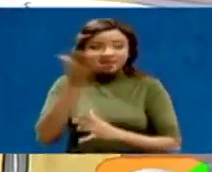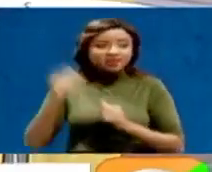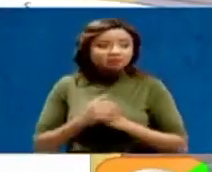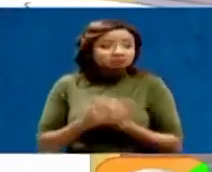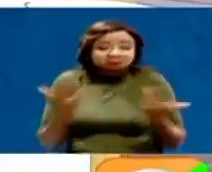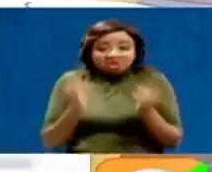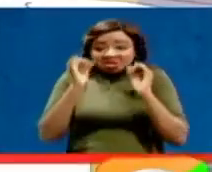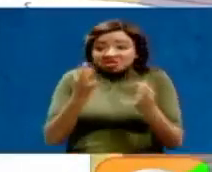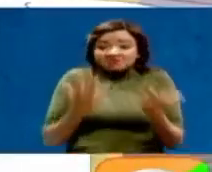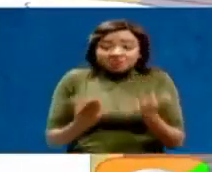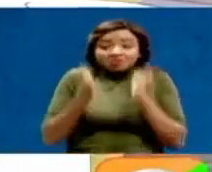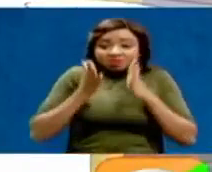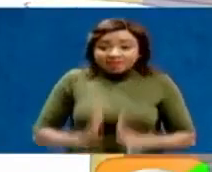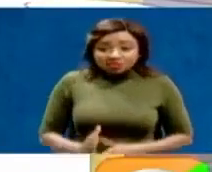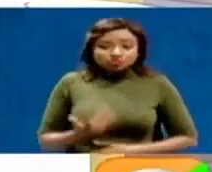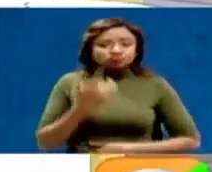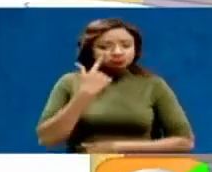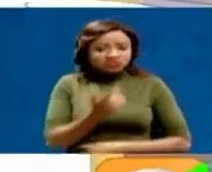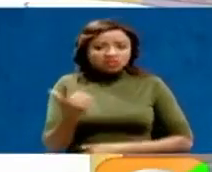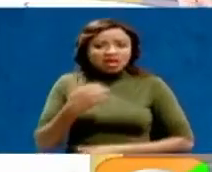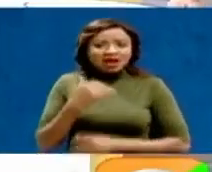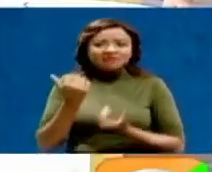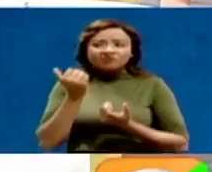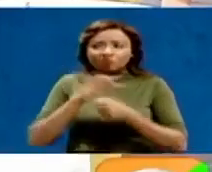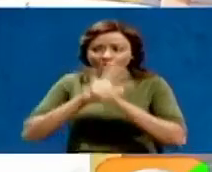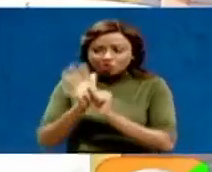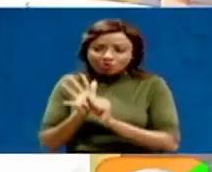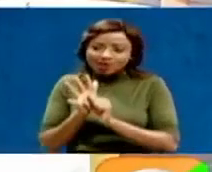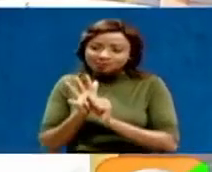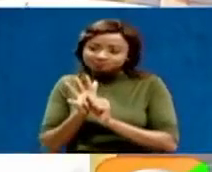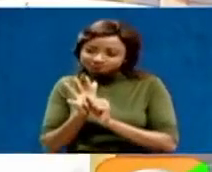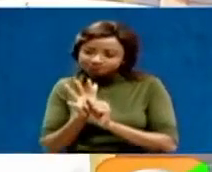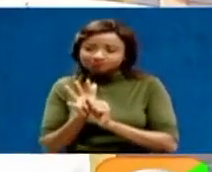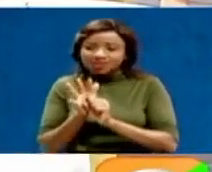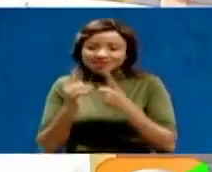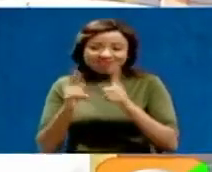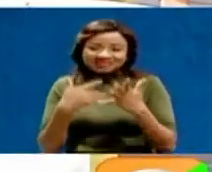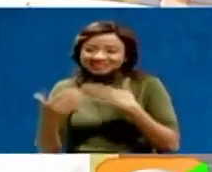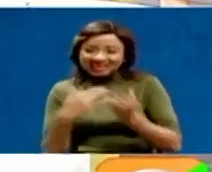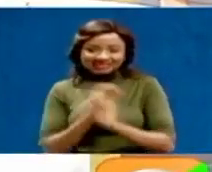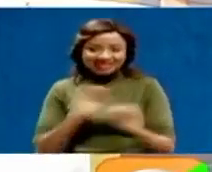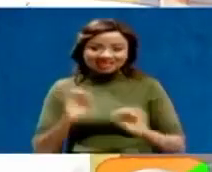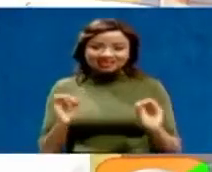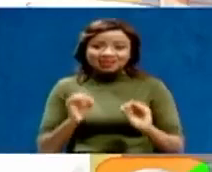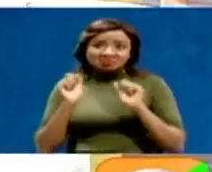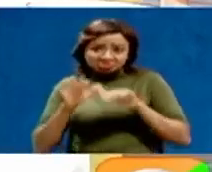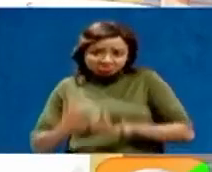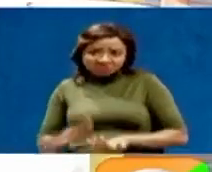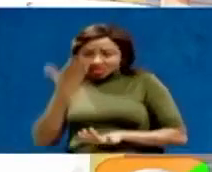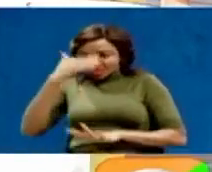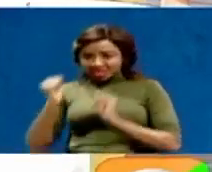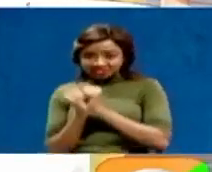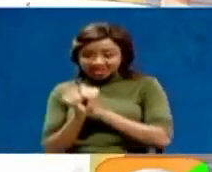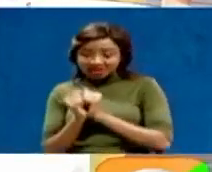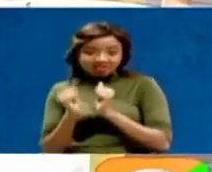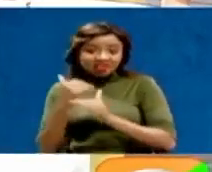patients only had to isolate for 10 days and not the globally recommended 14 days? What if after those